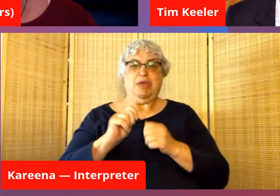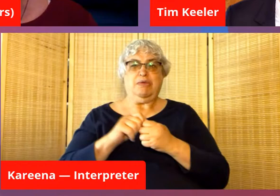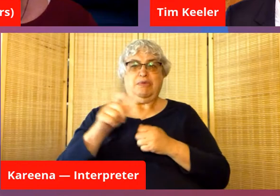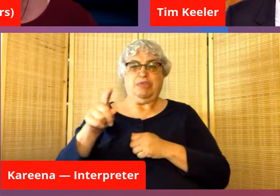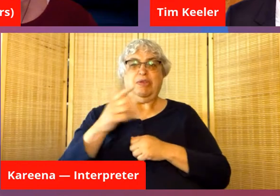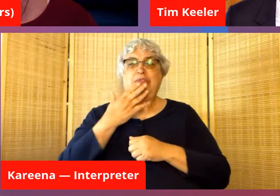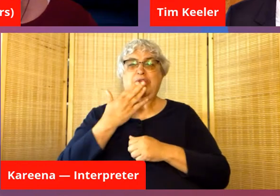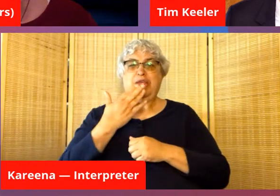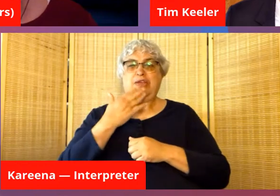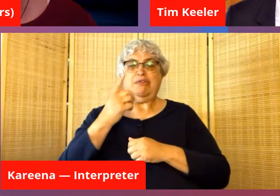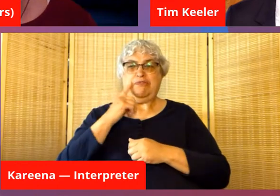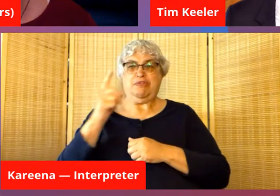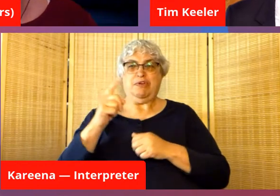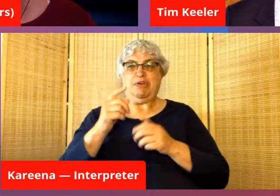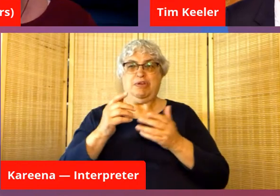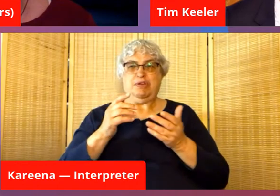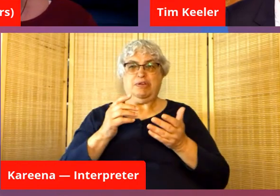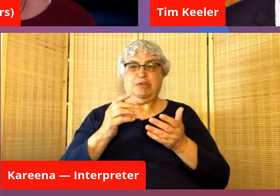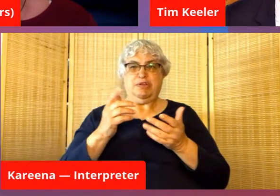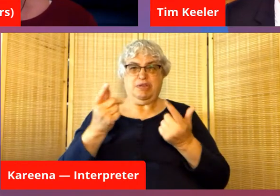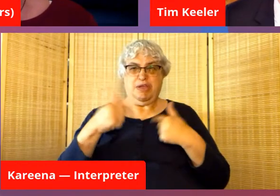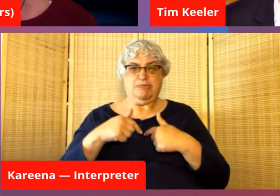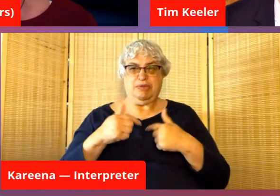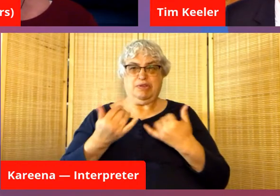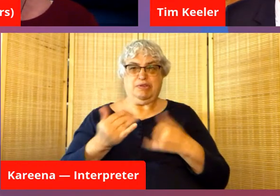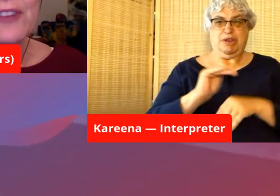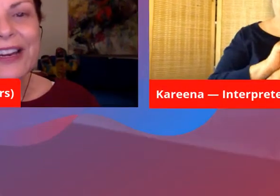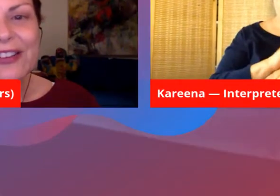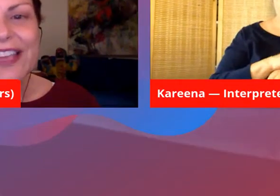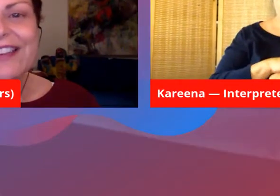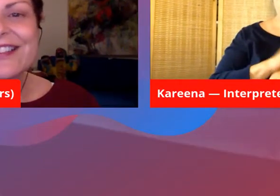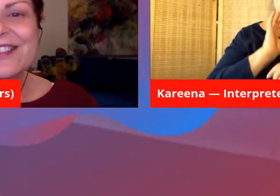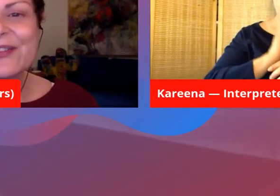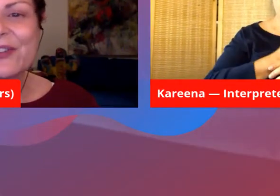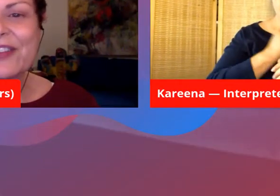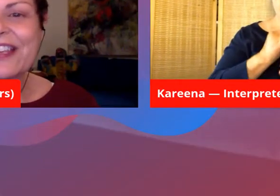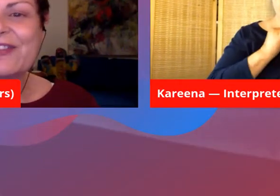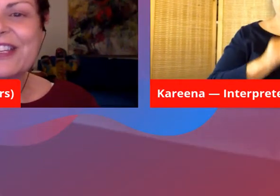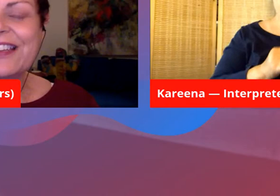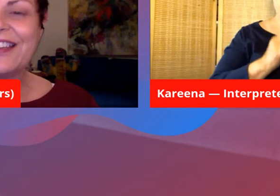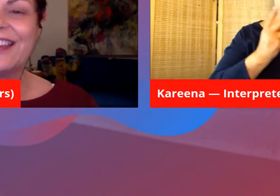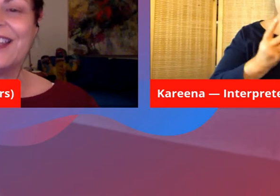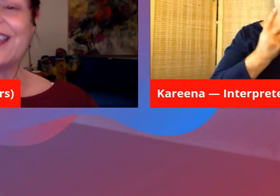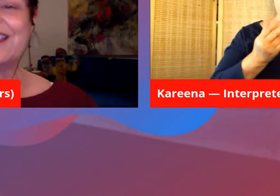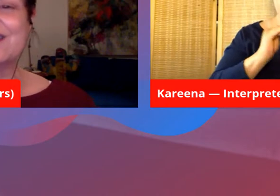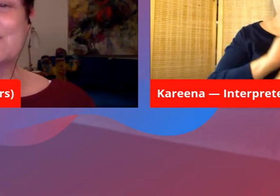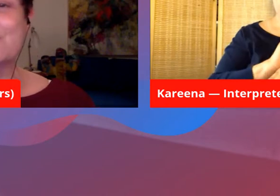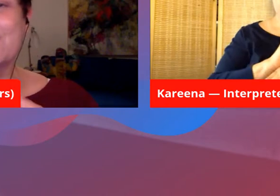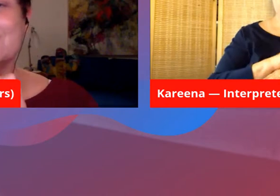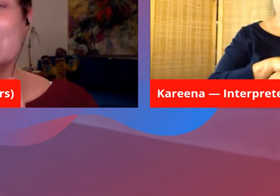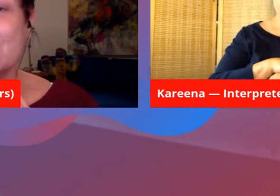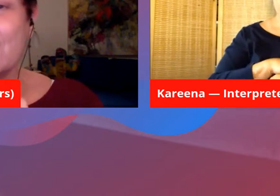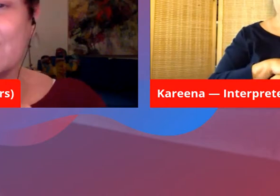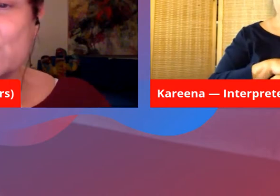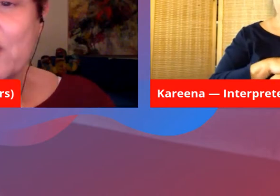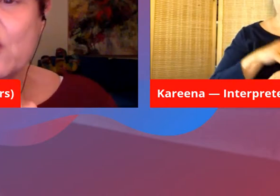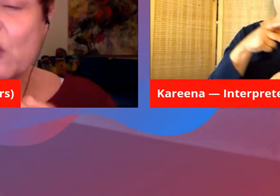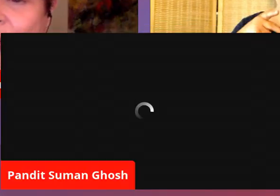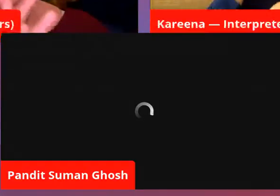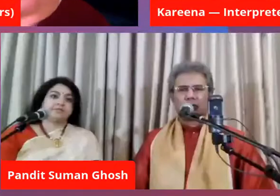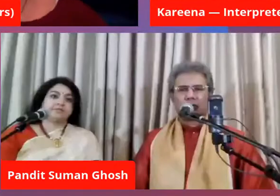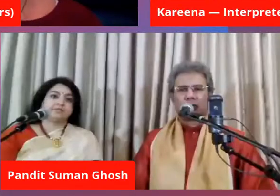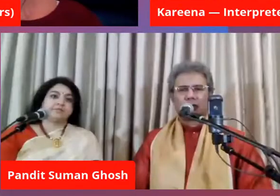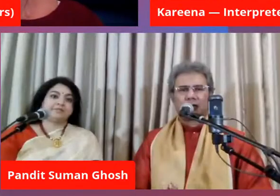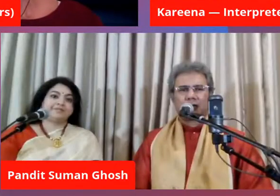So thank you so much. And our final guest for the evening is Pandit